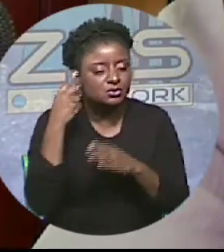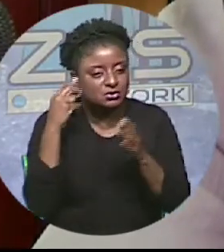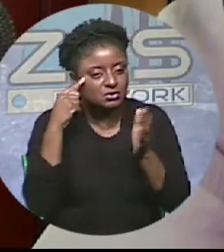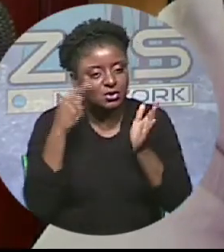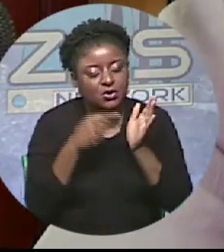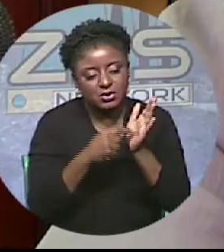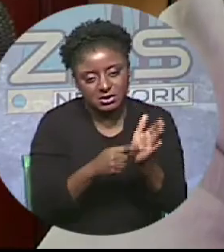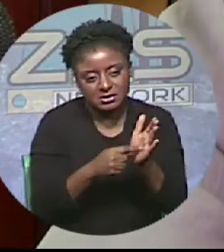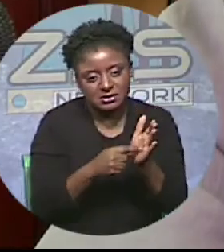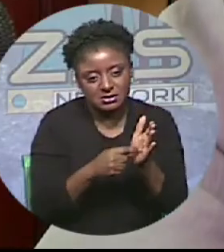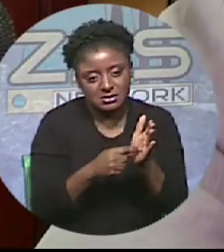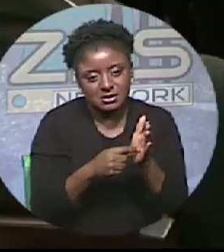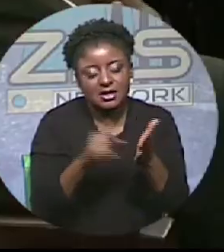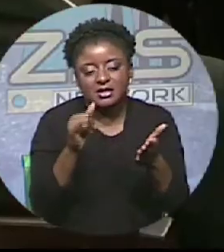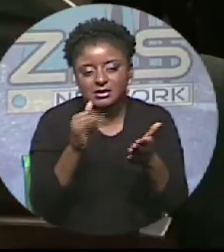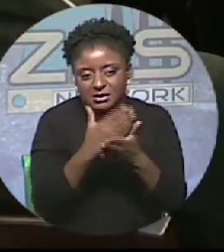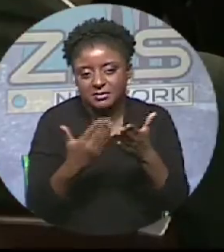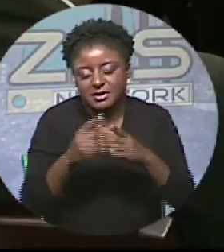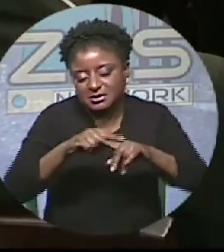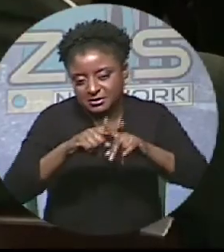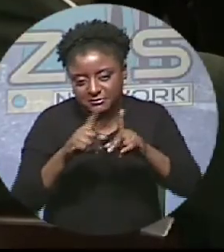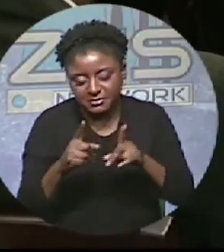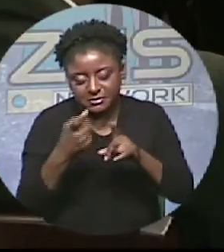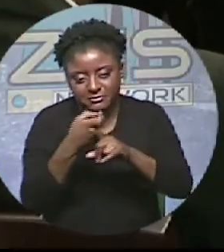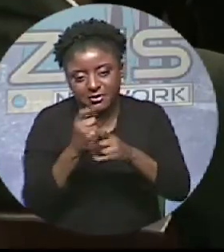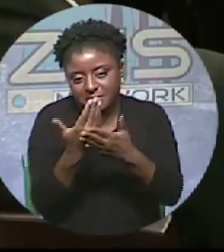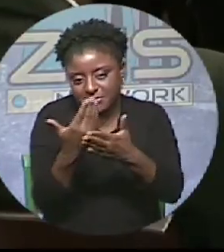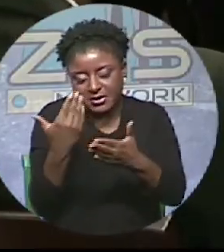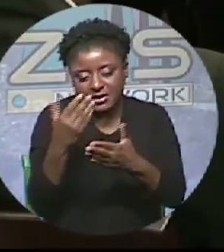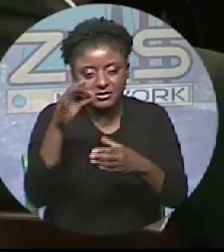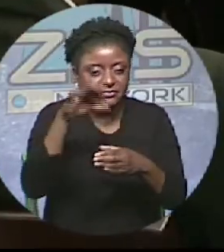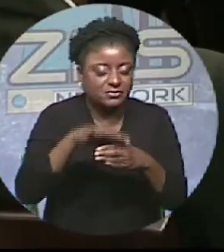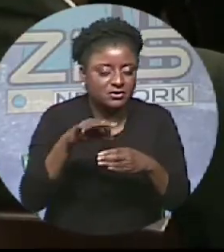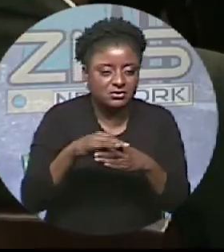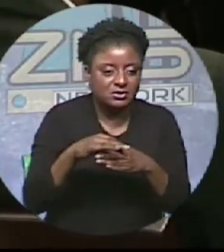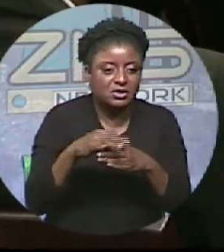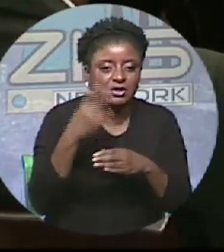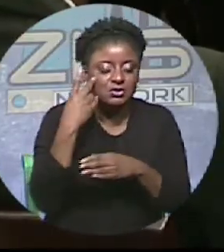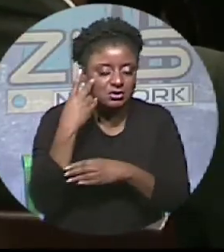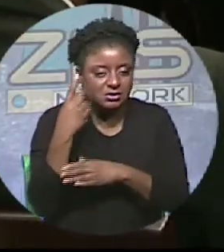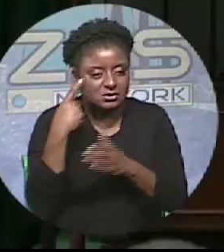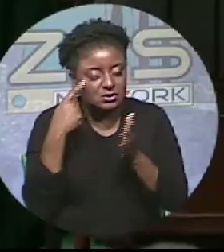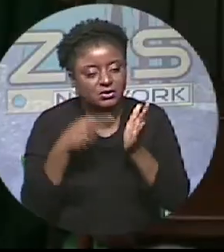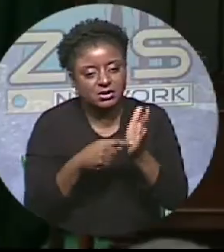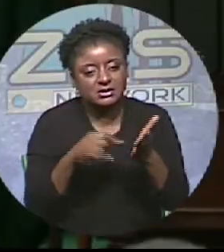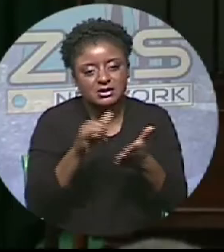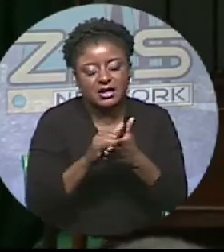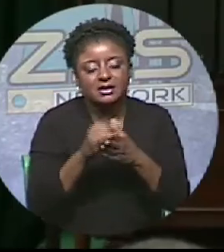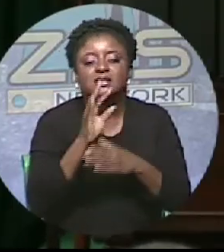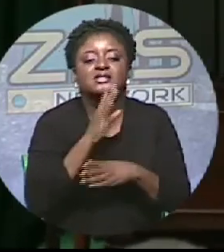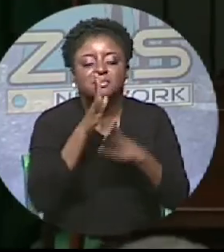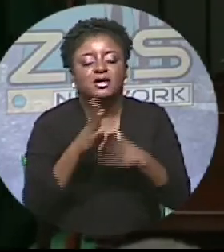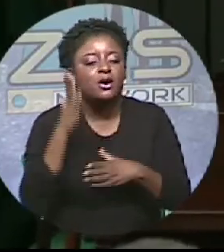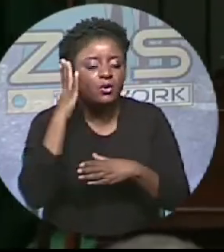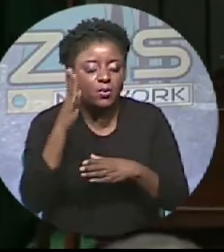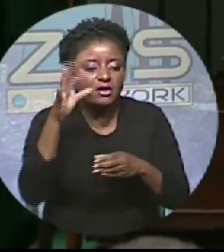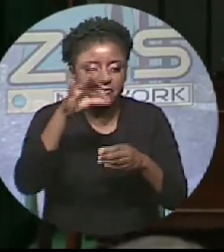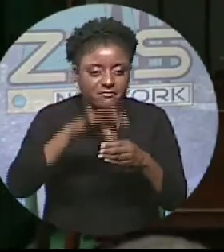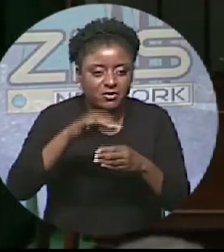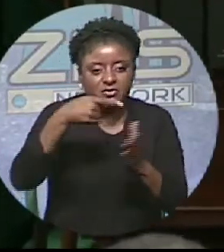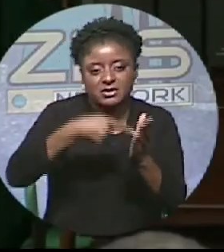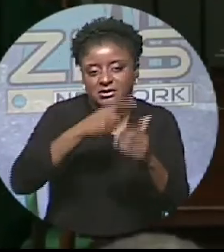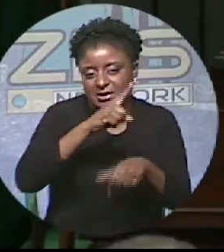this time from probably all of the votes that you've seen taking place in the House of Assembly, you'll notice that the Speaker will vote this time.